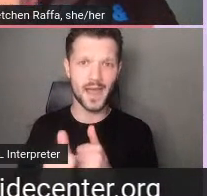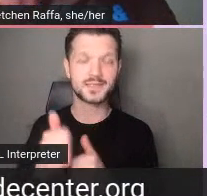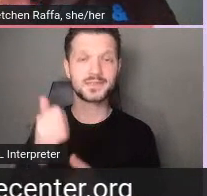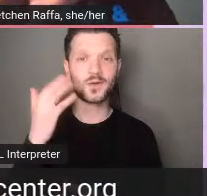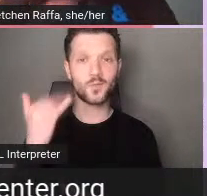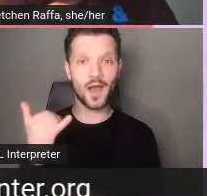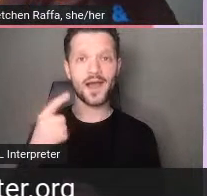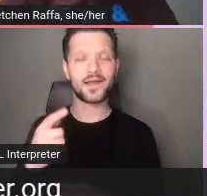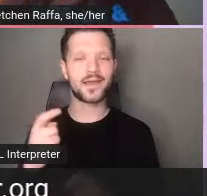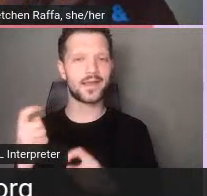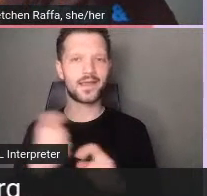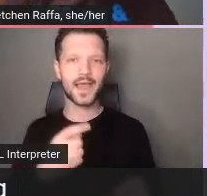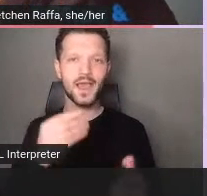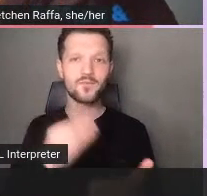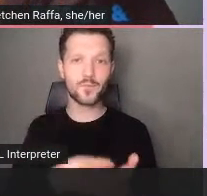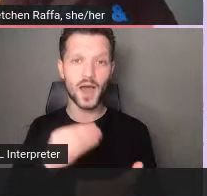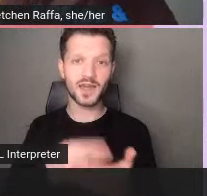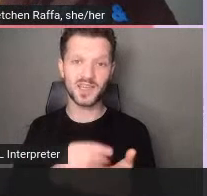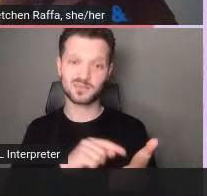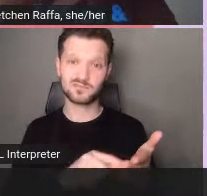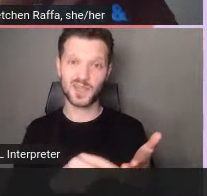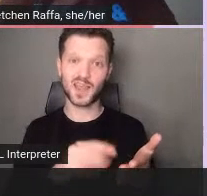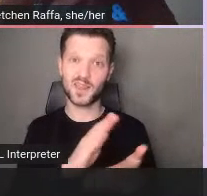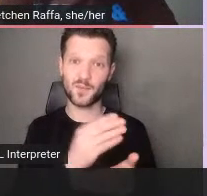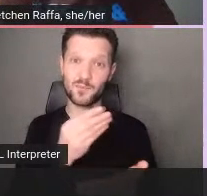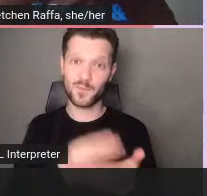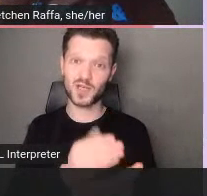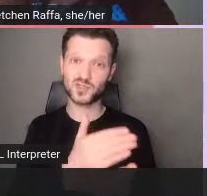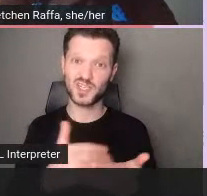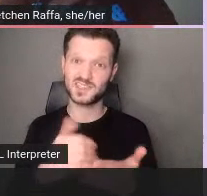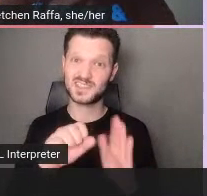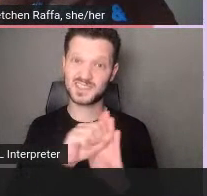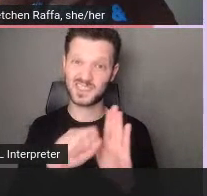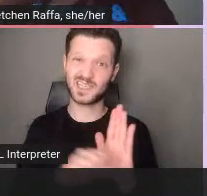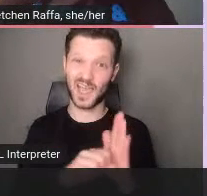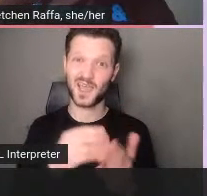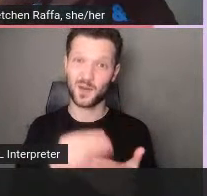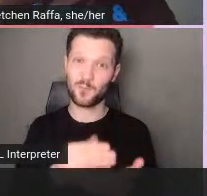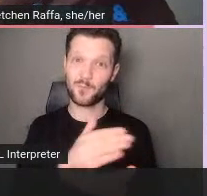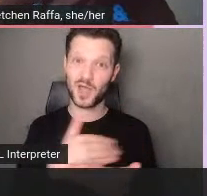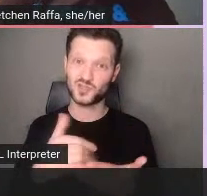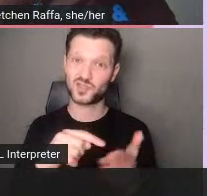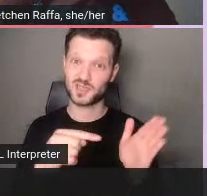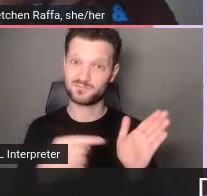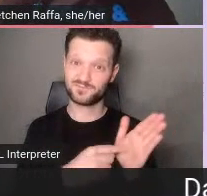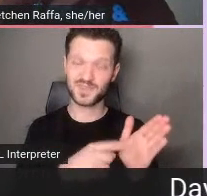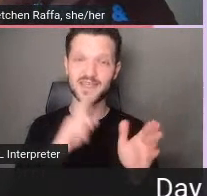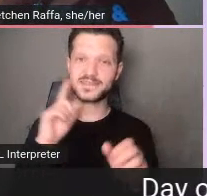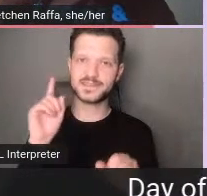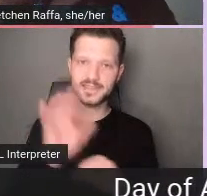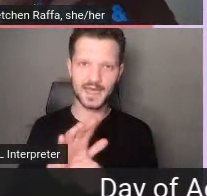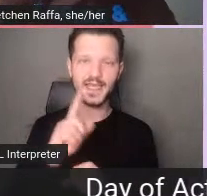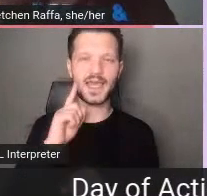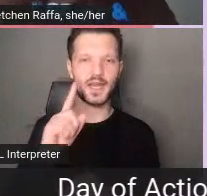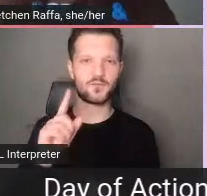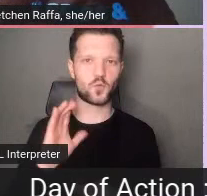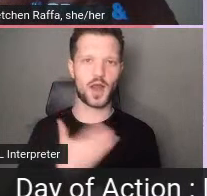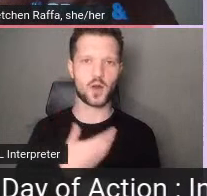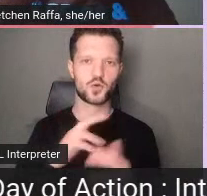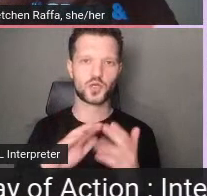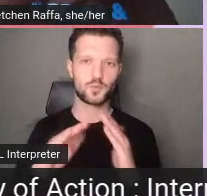the budget. There is a line item in our state budget now that is dedicated to our community and the health and human services needs of our